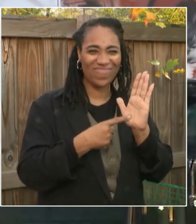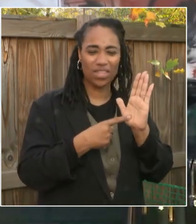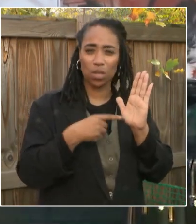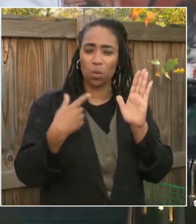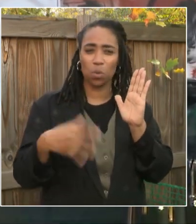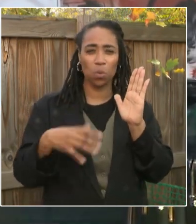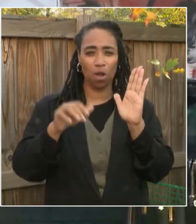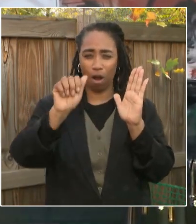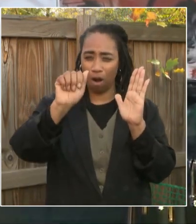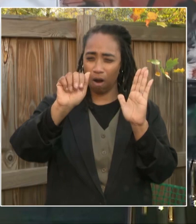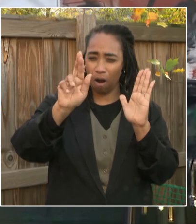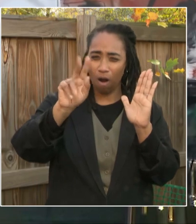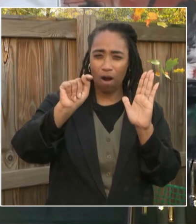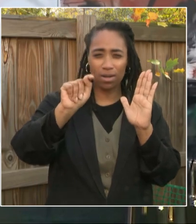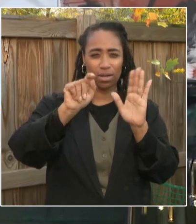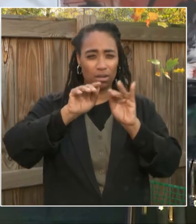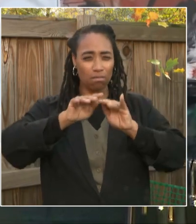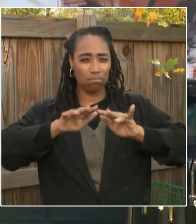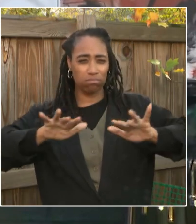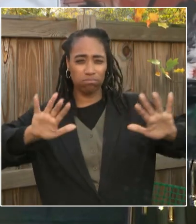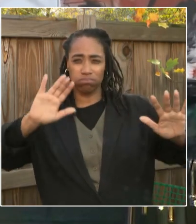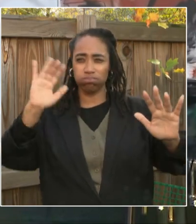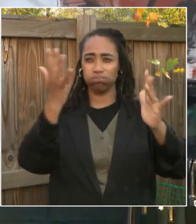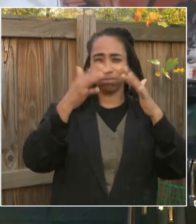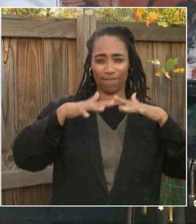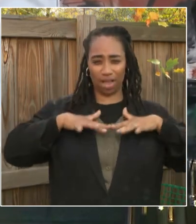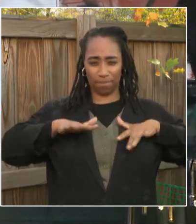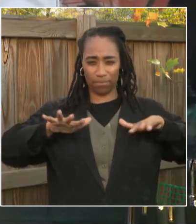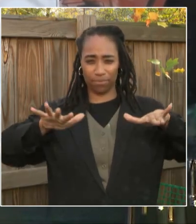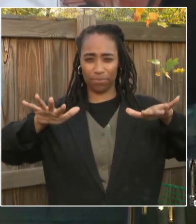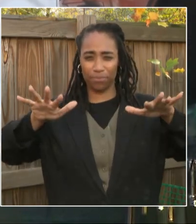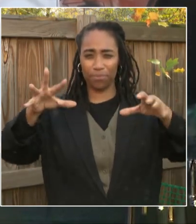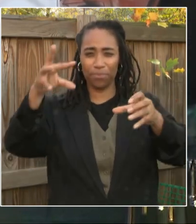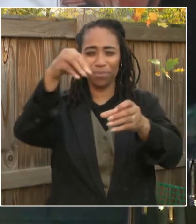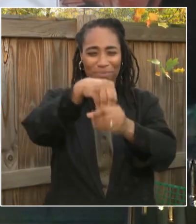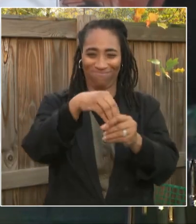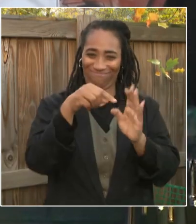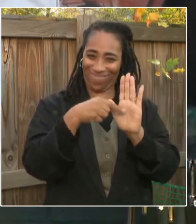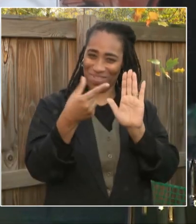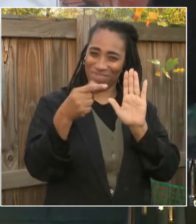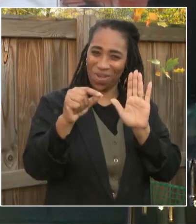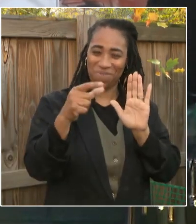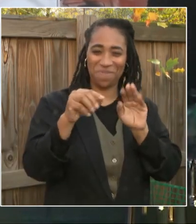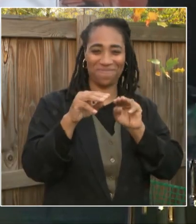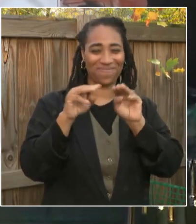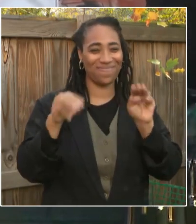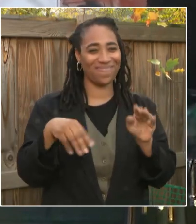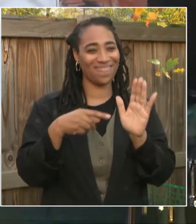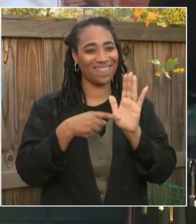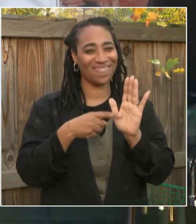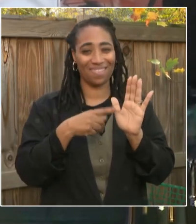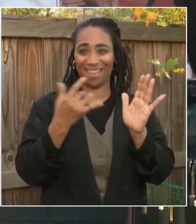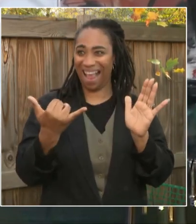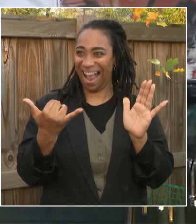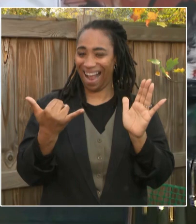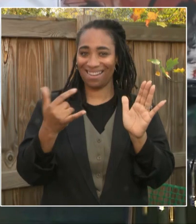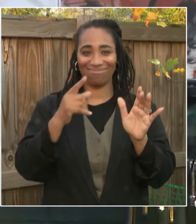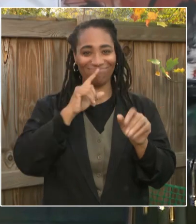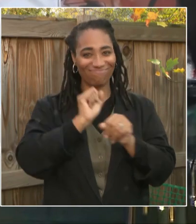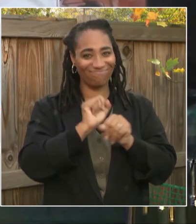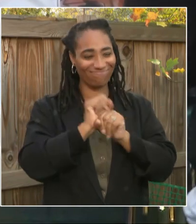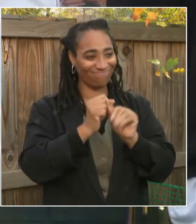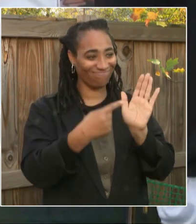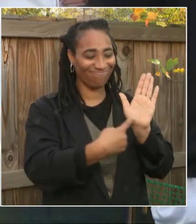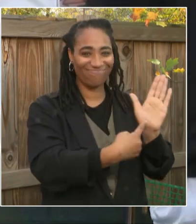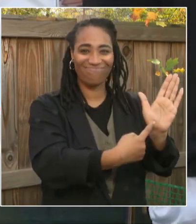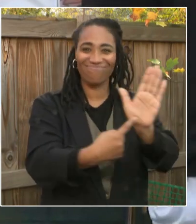district. On this occasion of the opening of the Go-Go Museum here in Anacostia, we pay respect to the communities and leaders of Ward